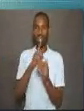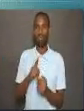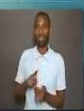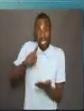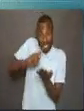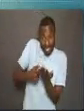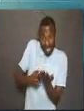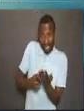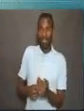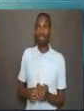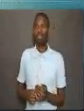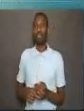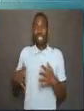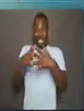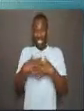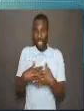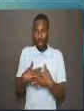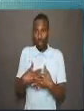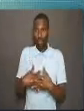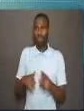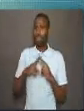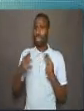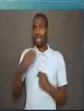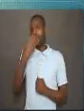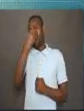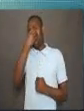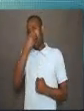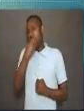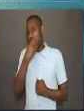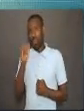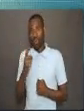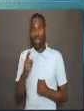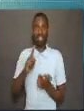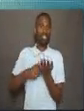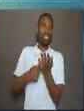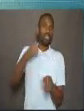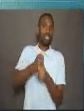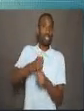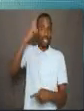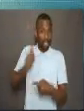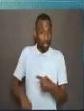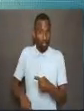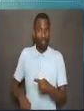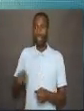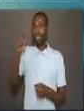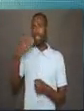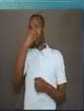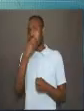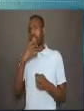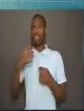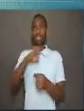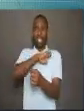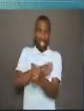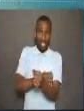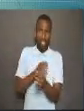Eventually, the engine will be too hot to operate, as this heat energy will